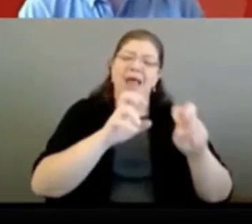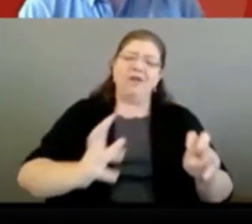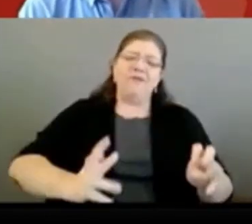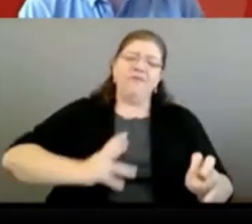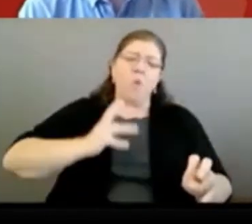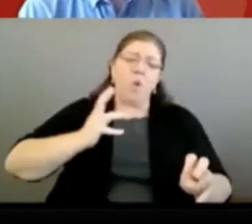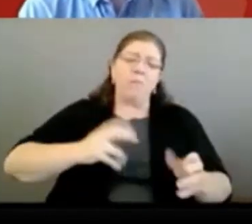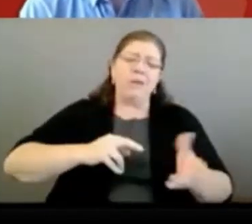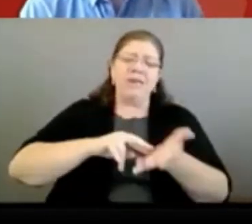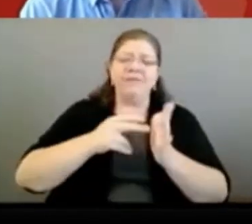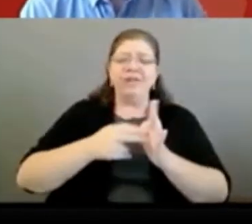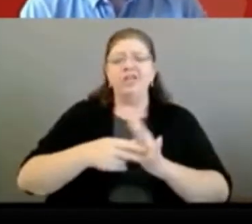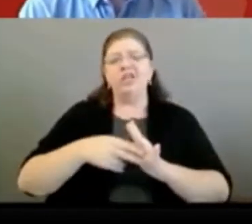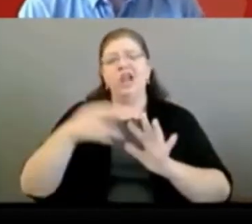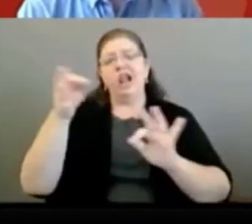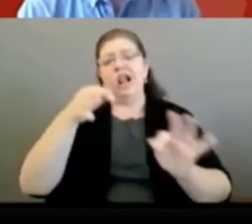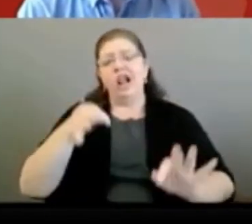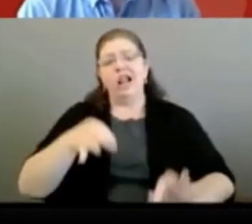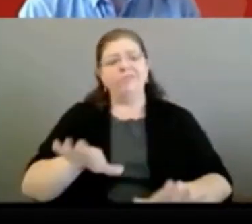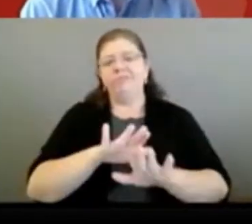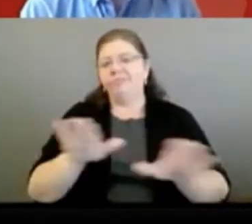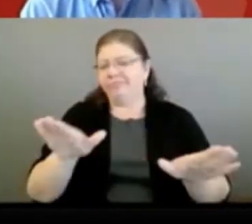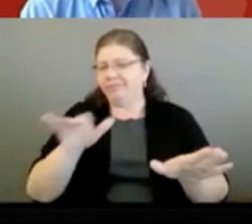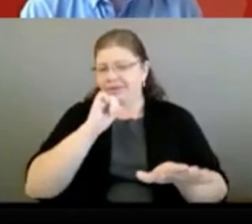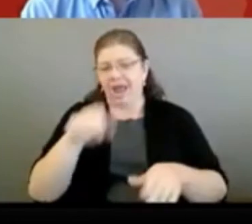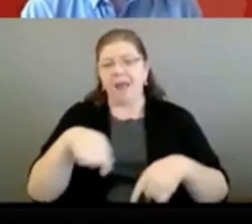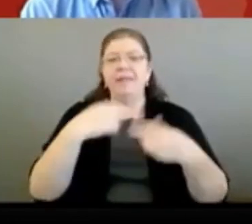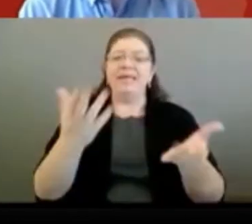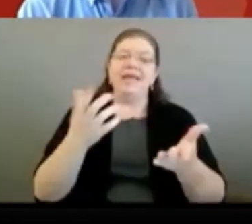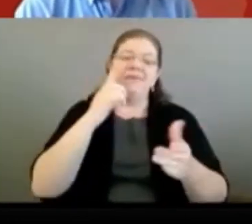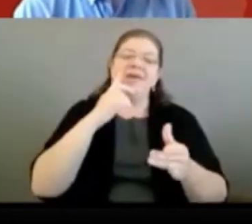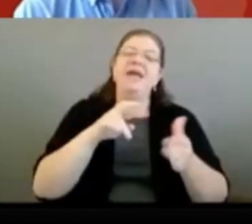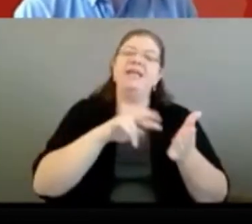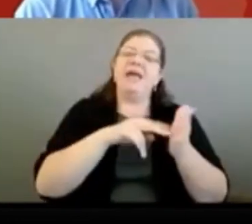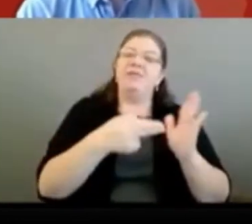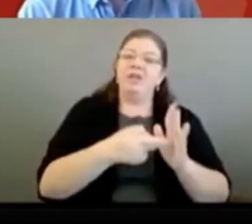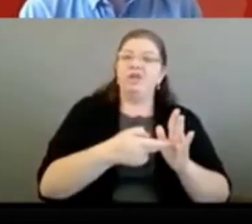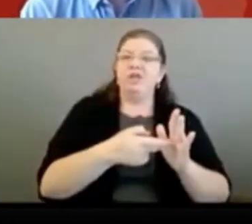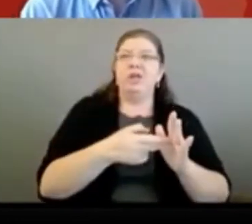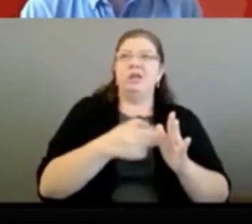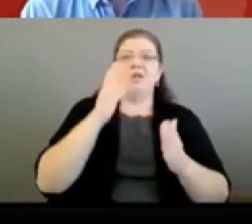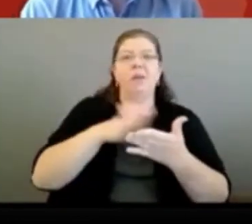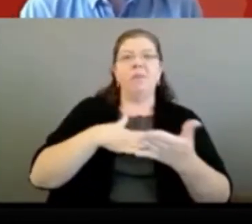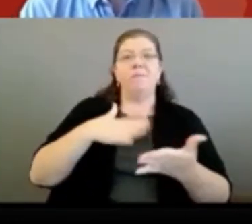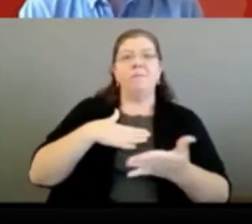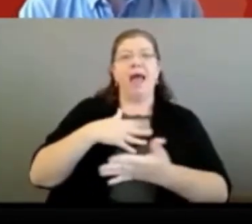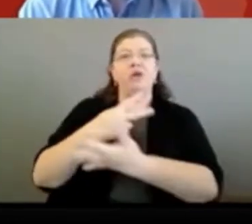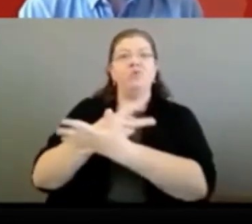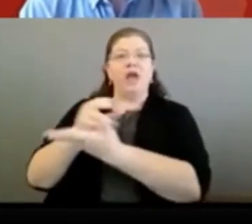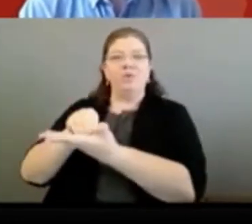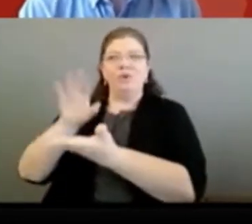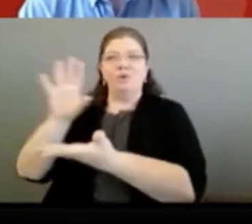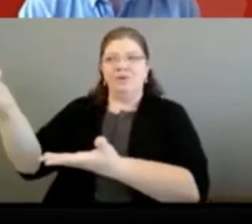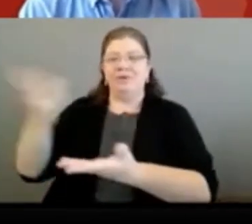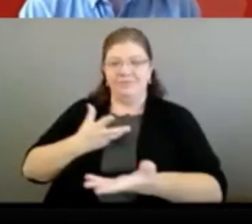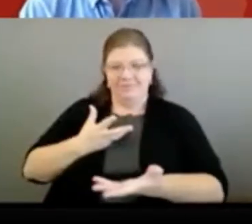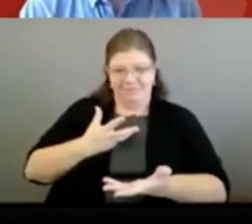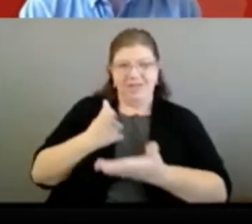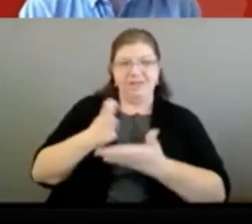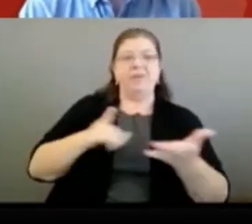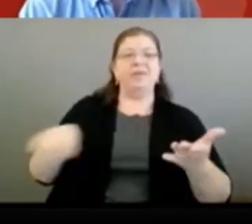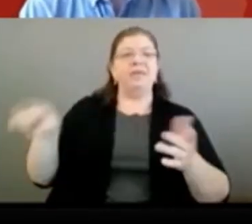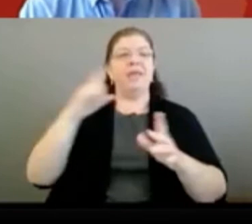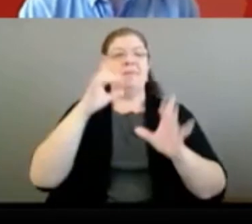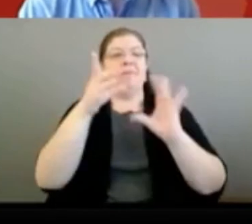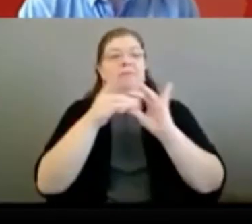of text mining today. I'm actually going to give a definition of text mining according to some of my graduate students. So according to some of them, text mining